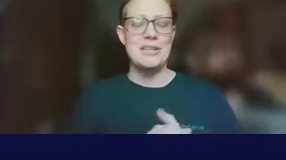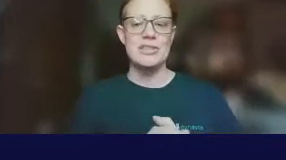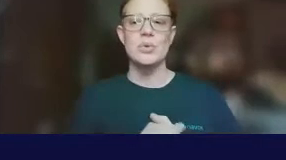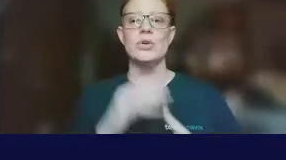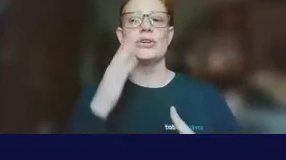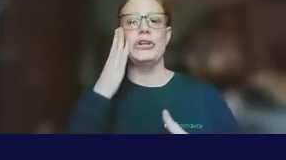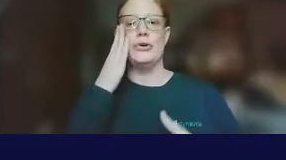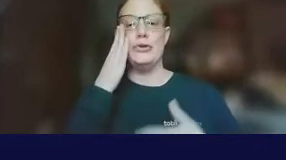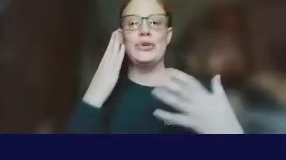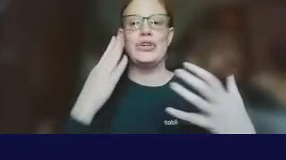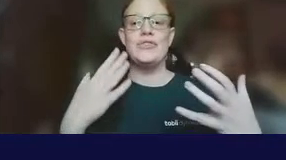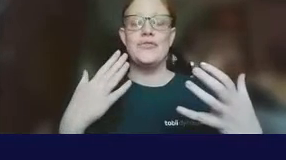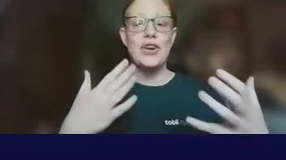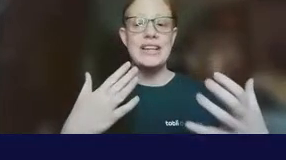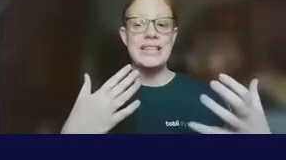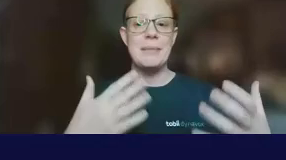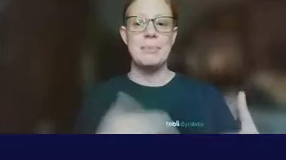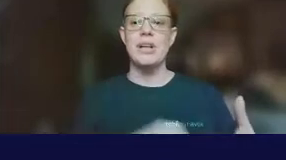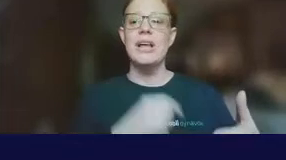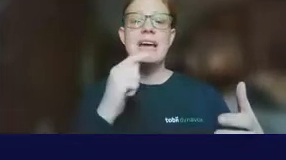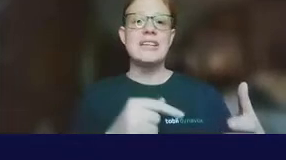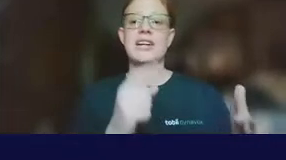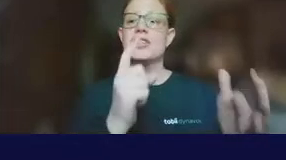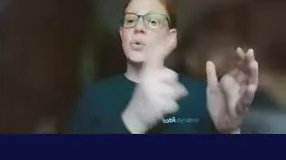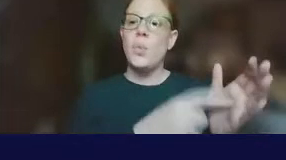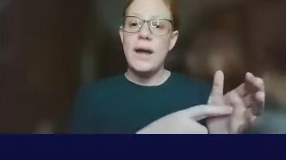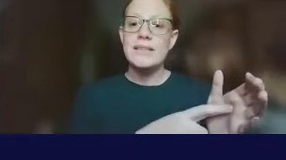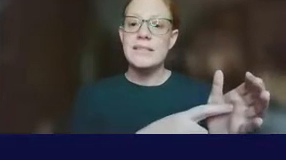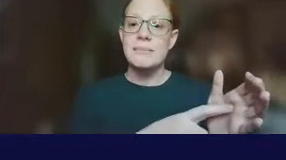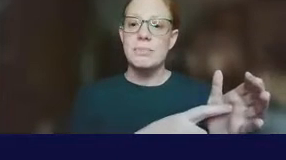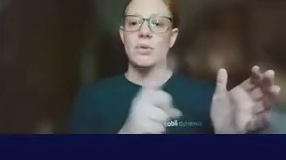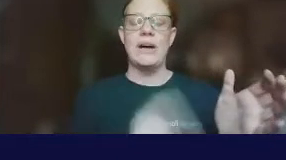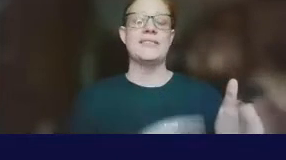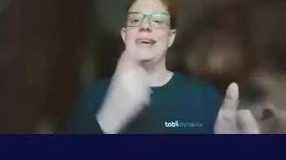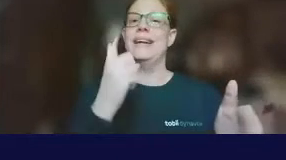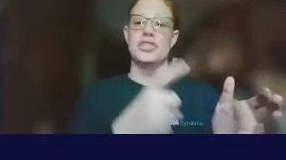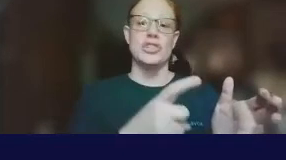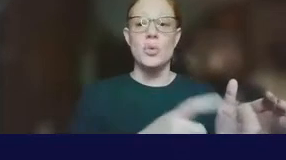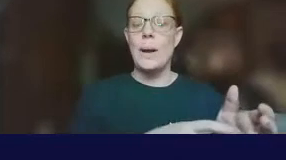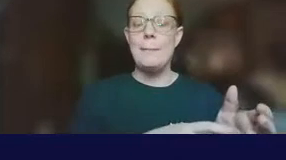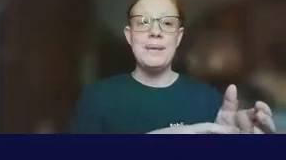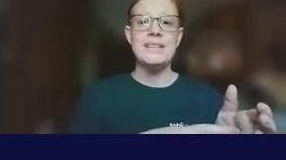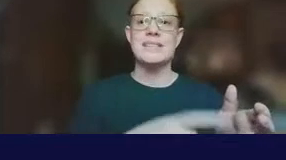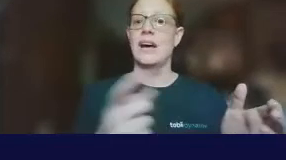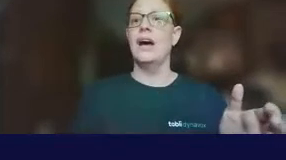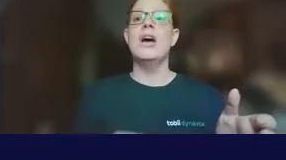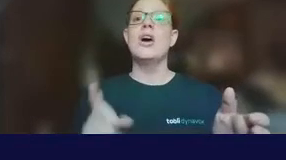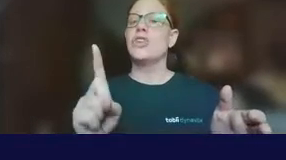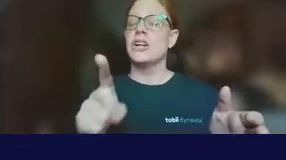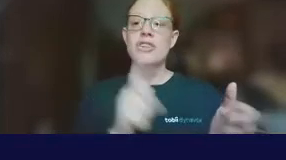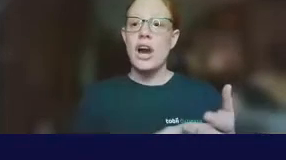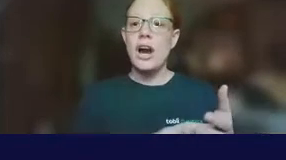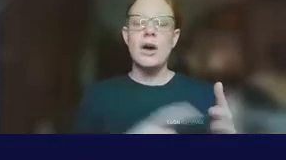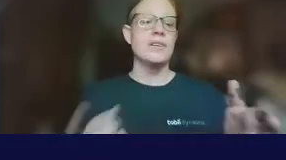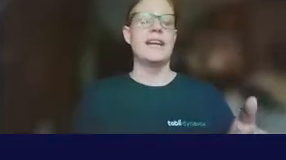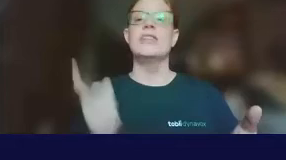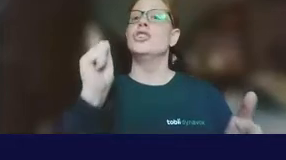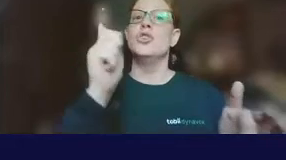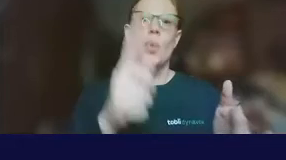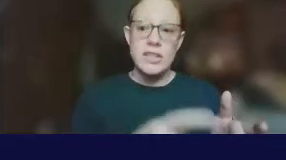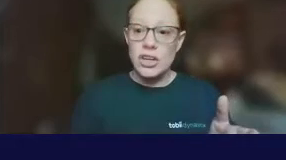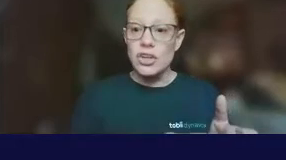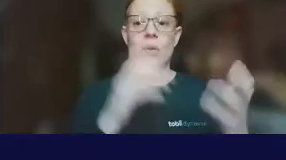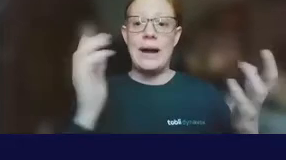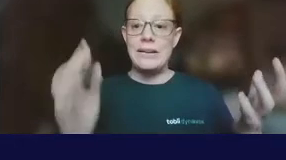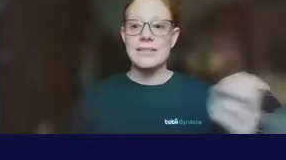time in a school. You know, you could, for example, touch the want symbol while saying, do you want pizza? Touch go while saying,